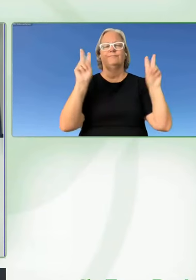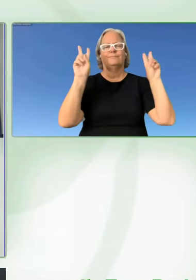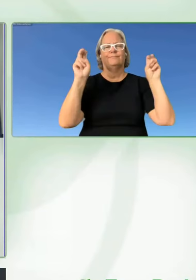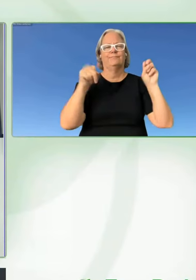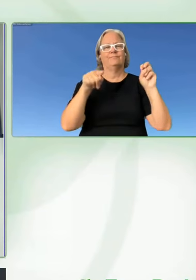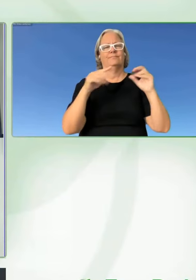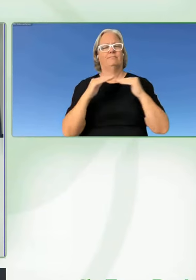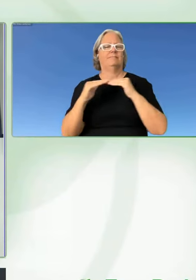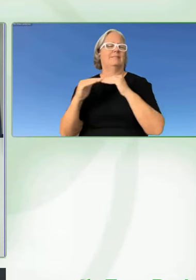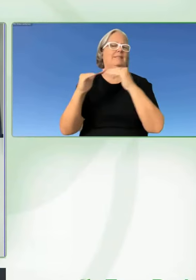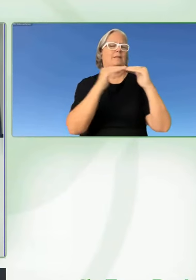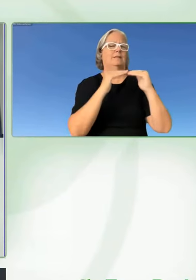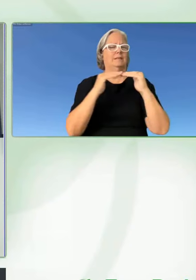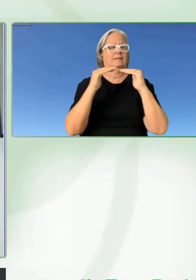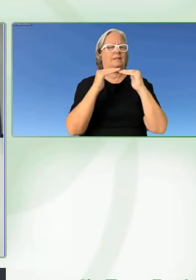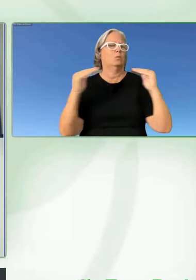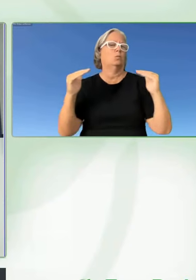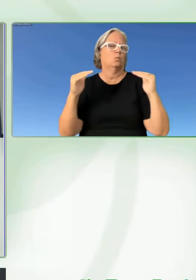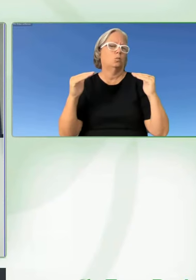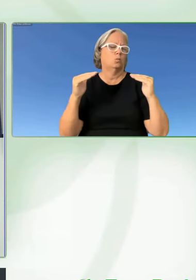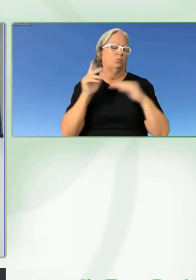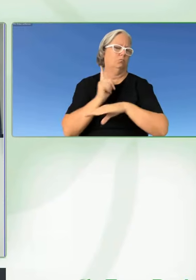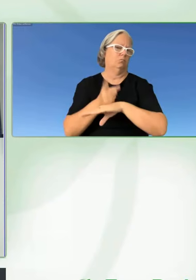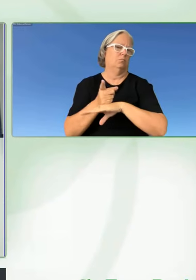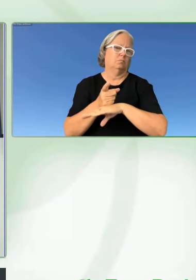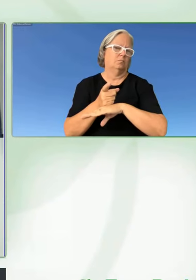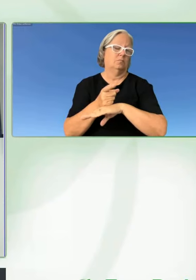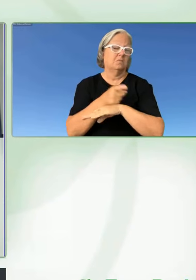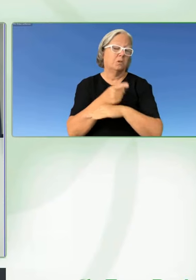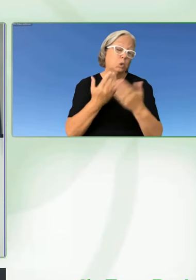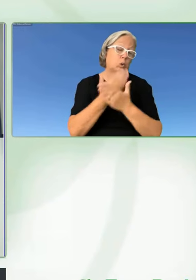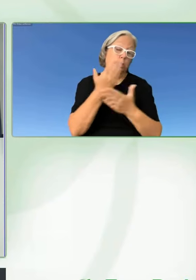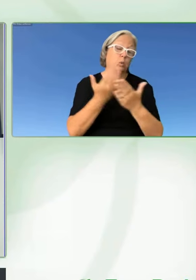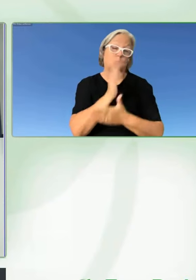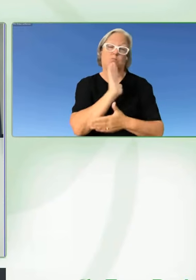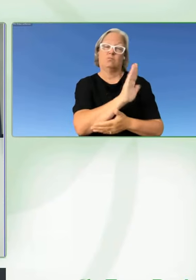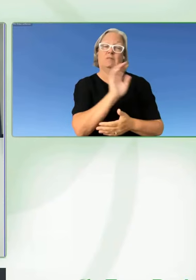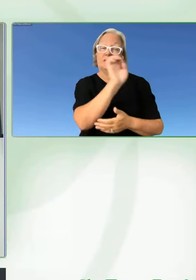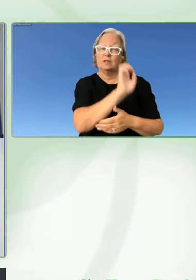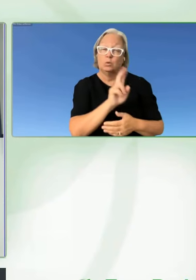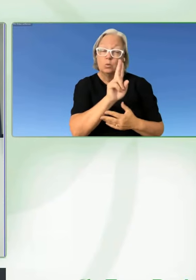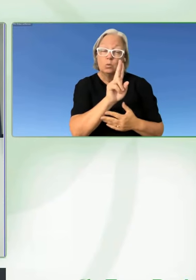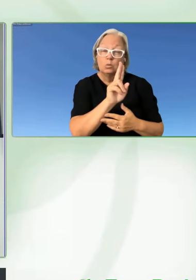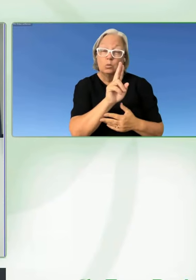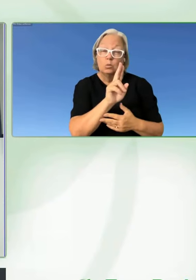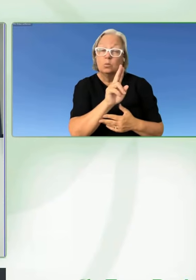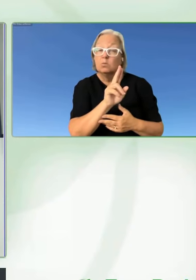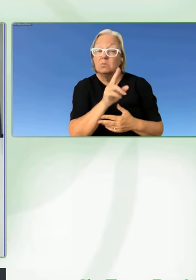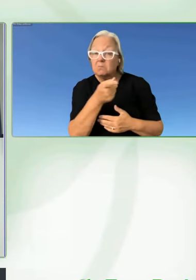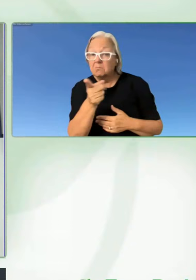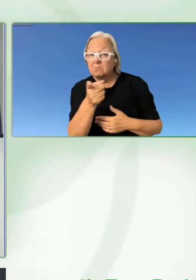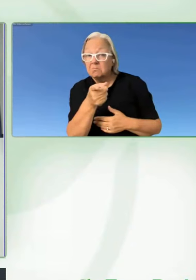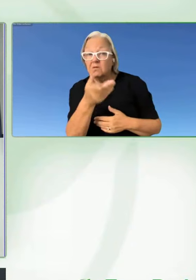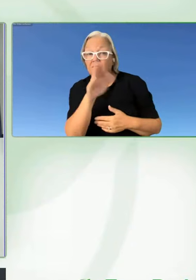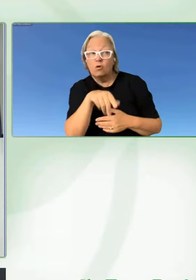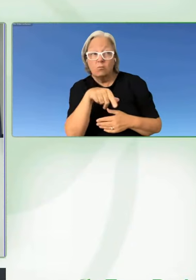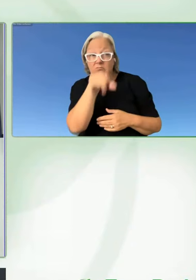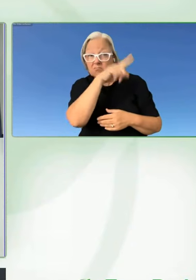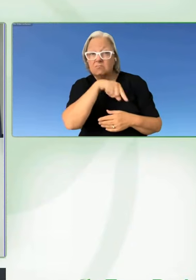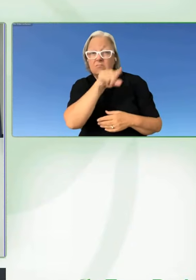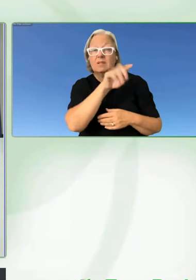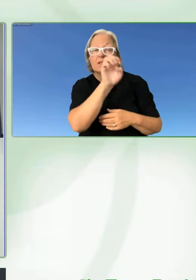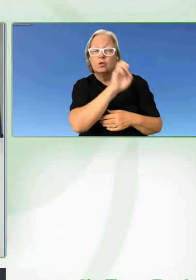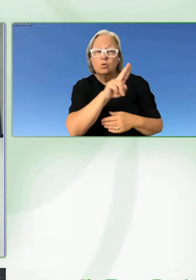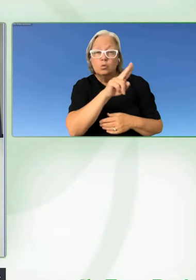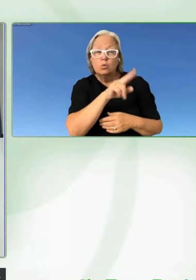new legislative initiative, but not really new. Those of you who are from the EU and who have been following this